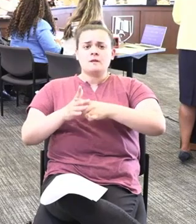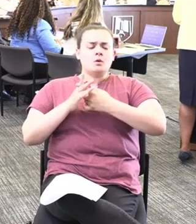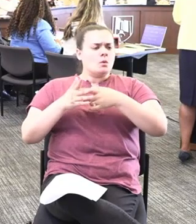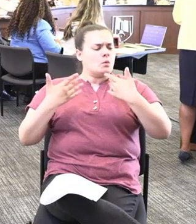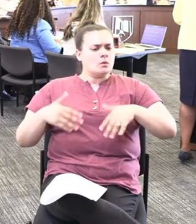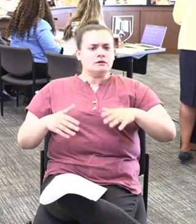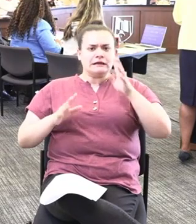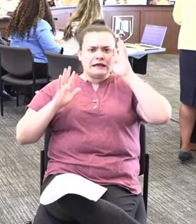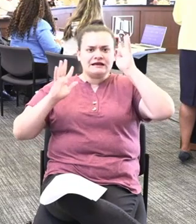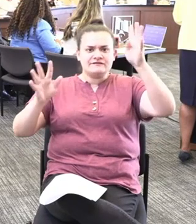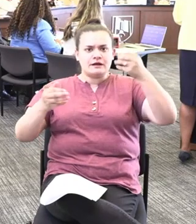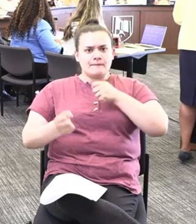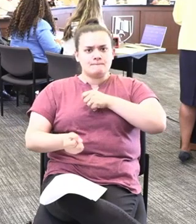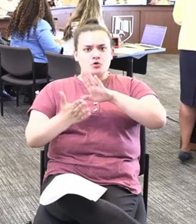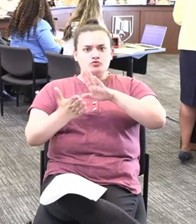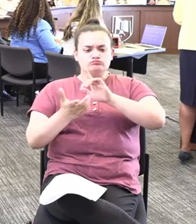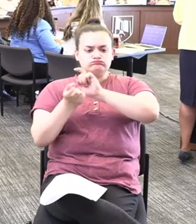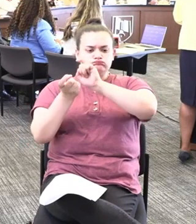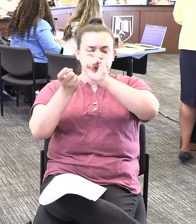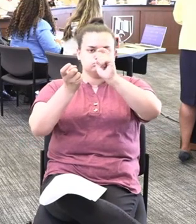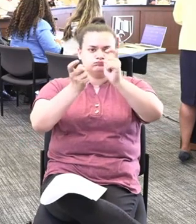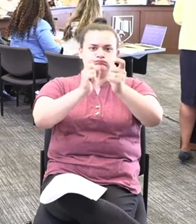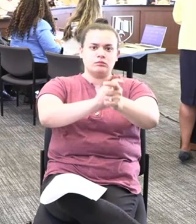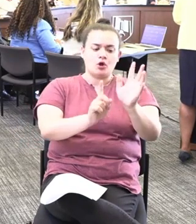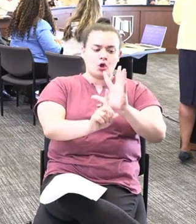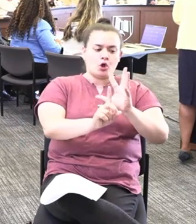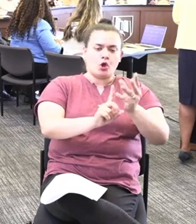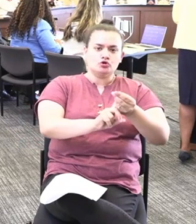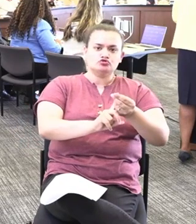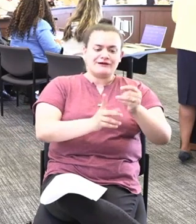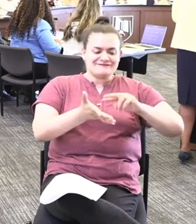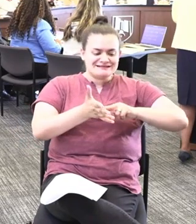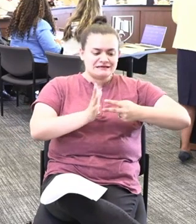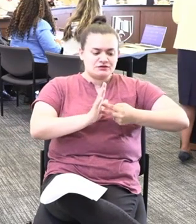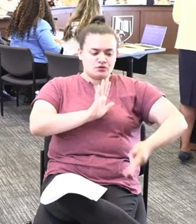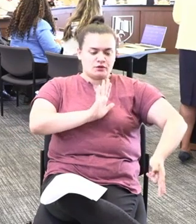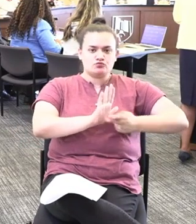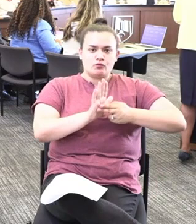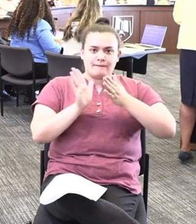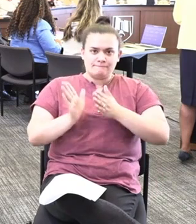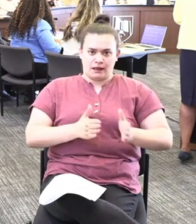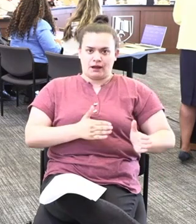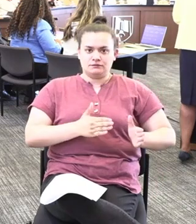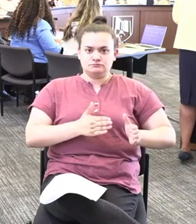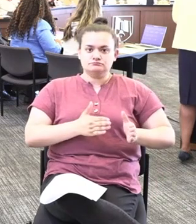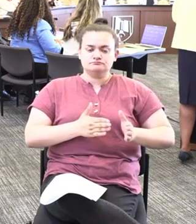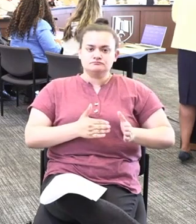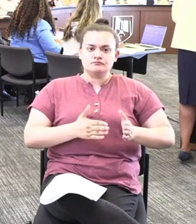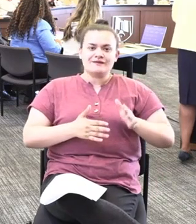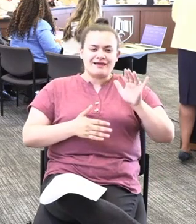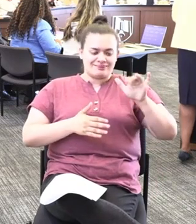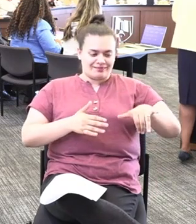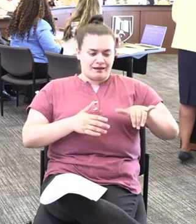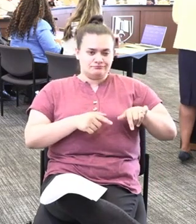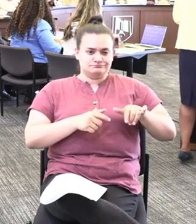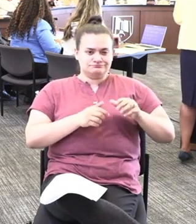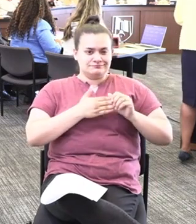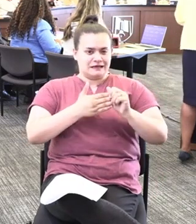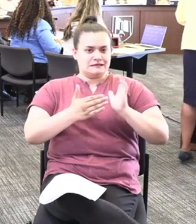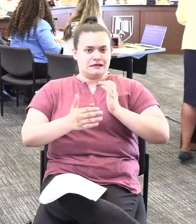and innovative approach, has evolved into a culture of intentional enrollment planning that continues to guide our work